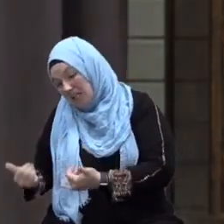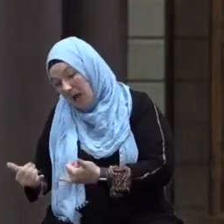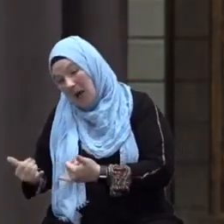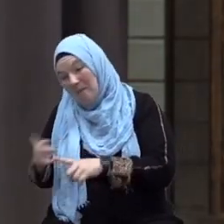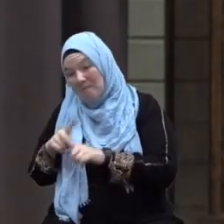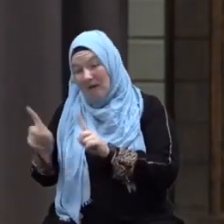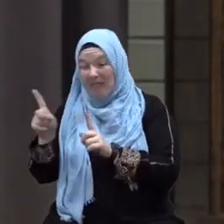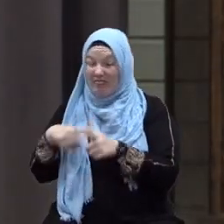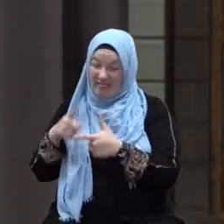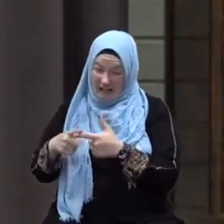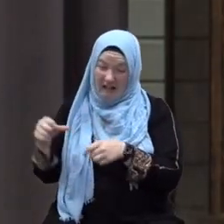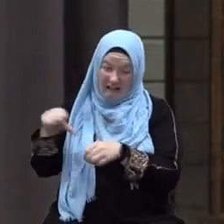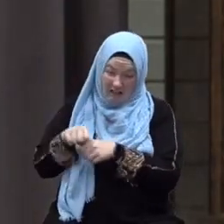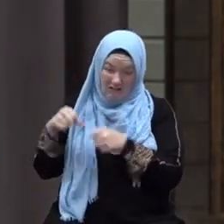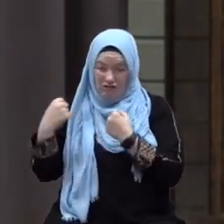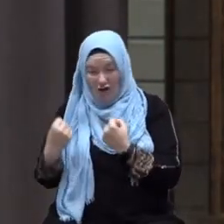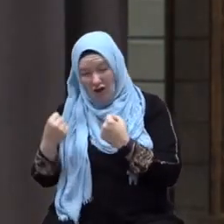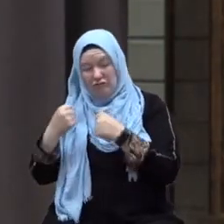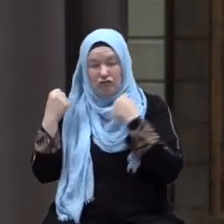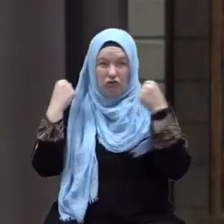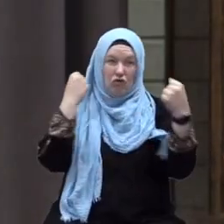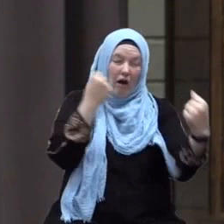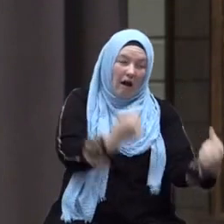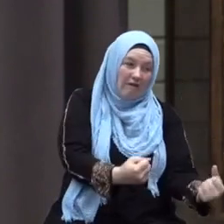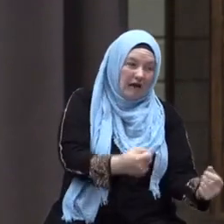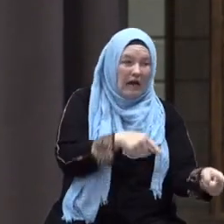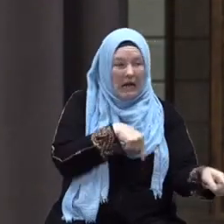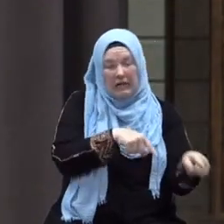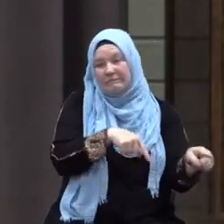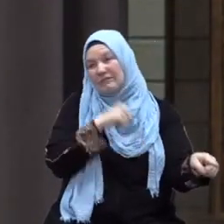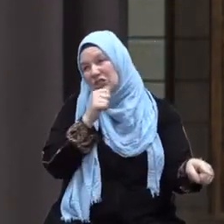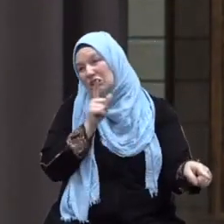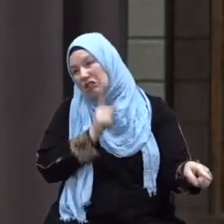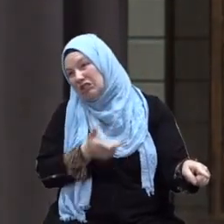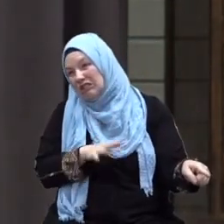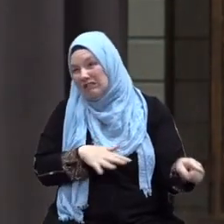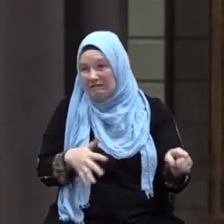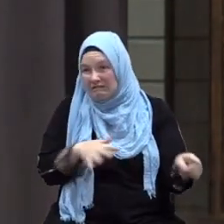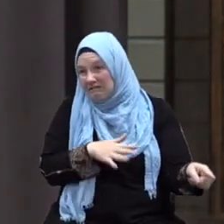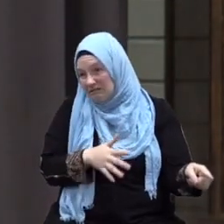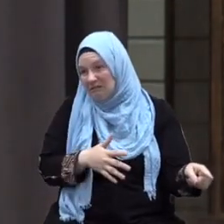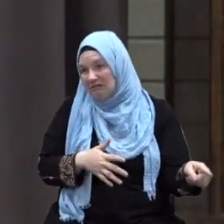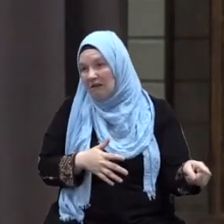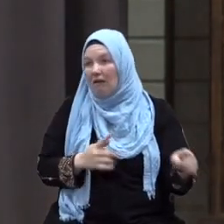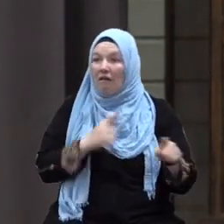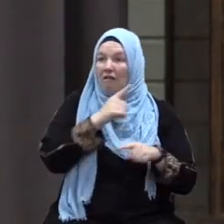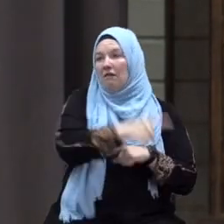more expensive, but the value you place decides what you want to do.